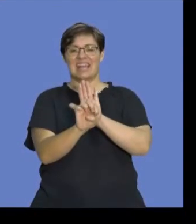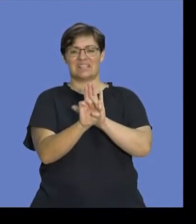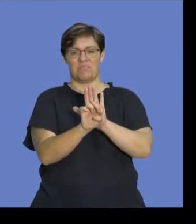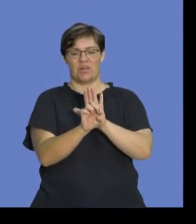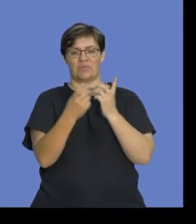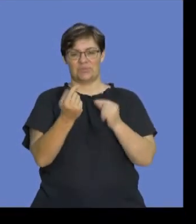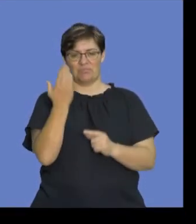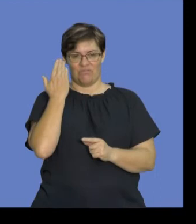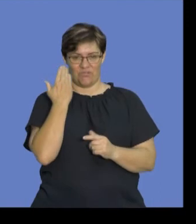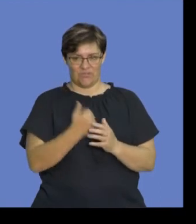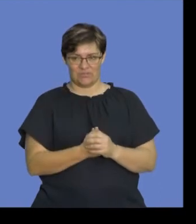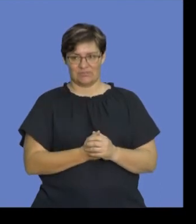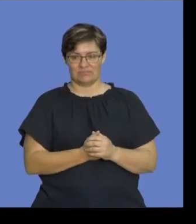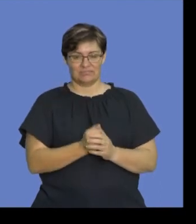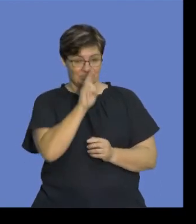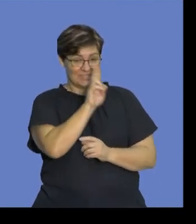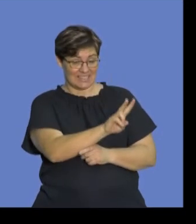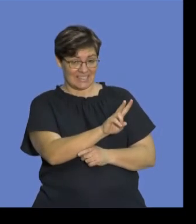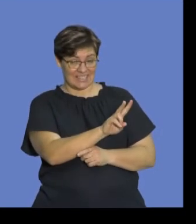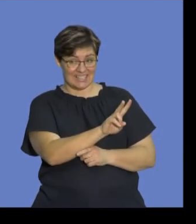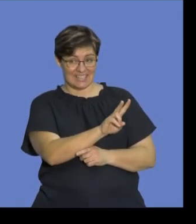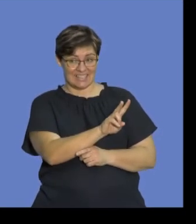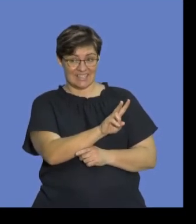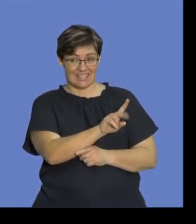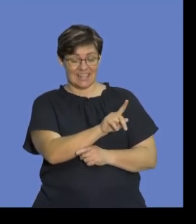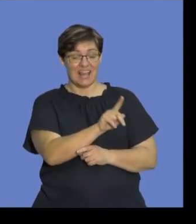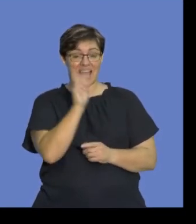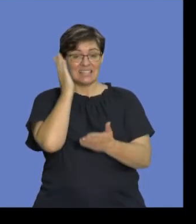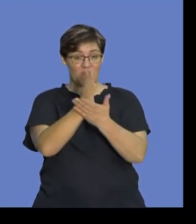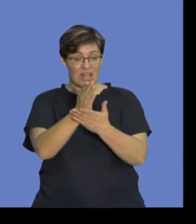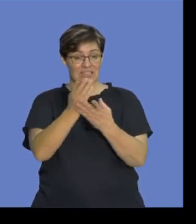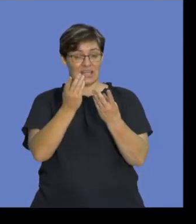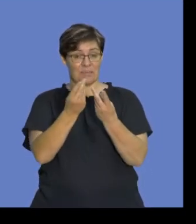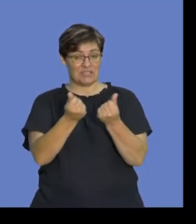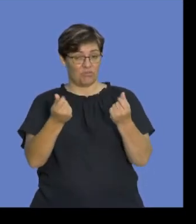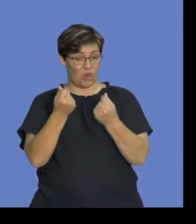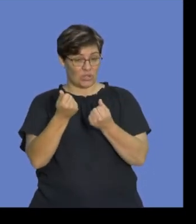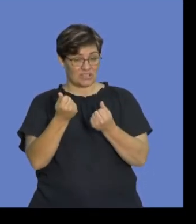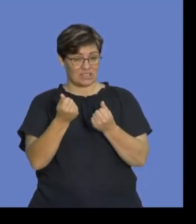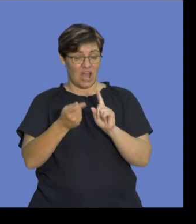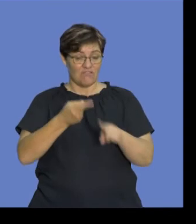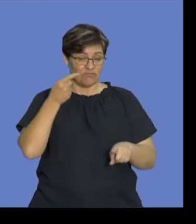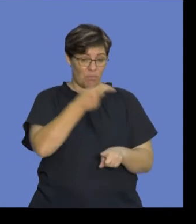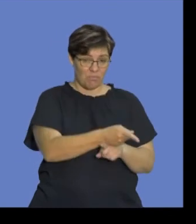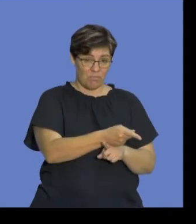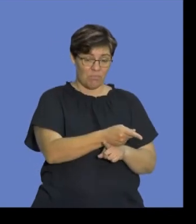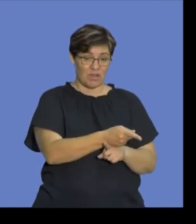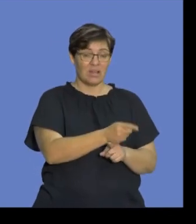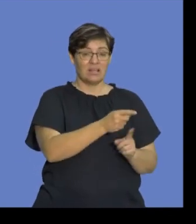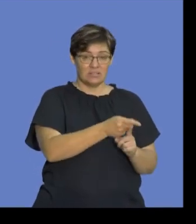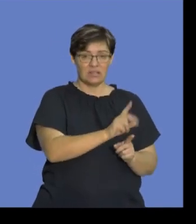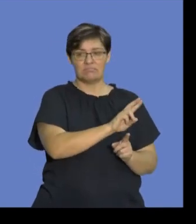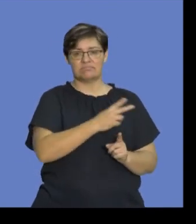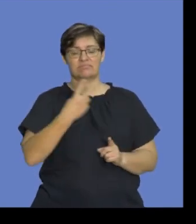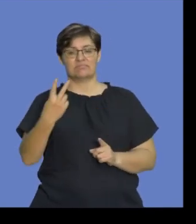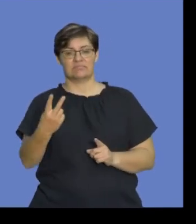to our example that we've done here. Can you see? Can you see this direct material cost here? It goes from your direct